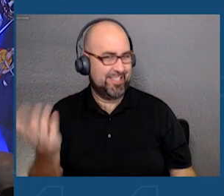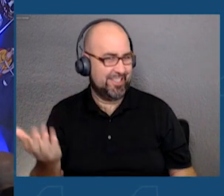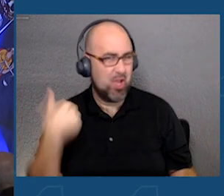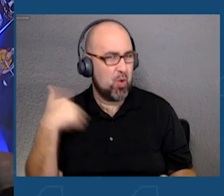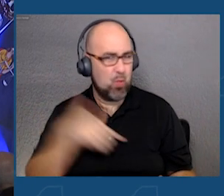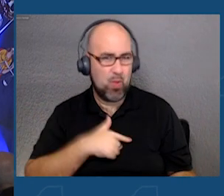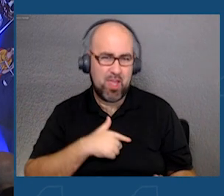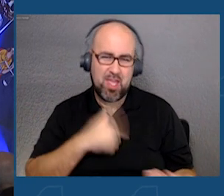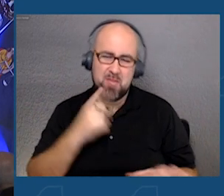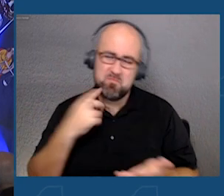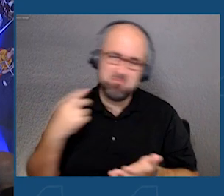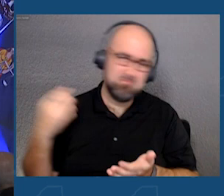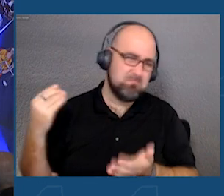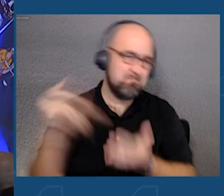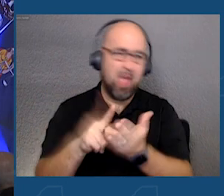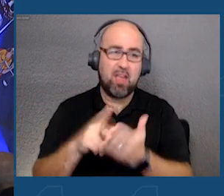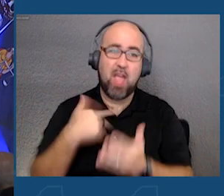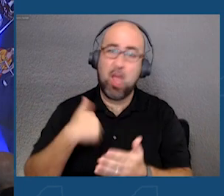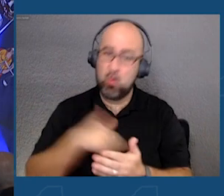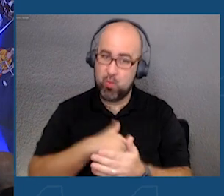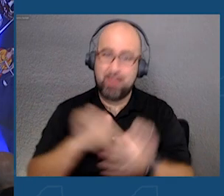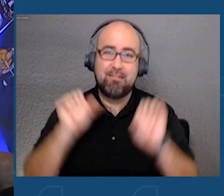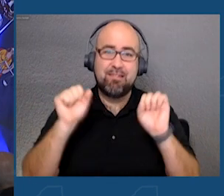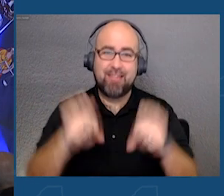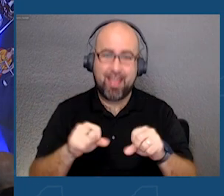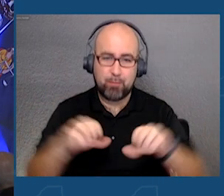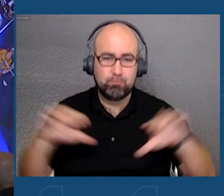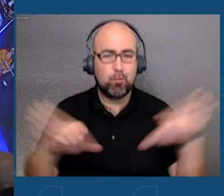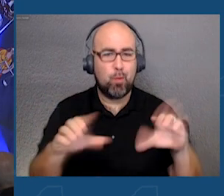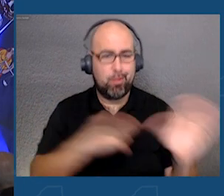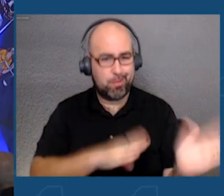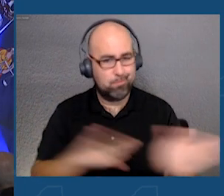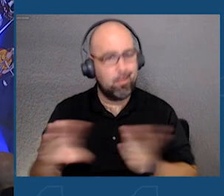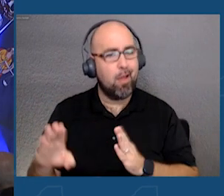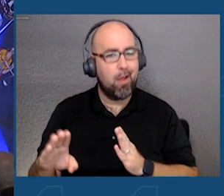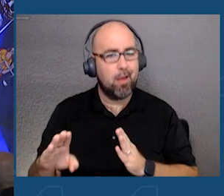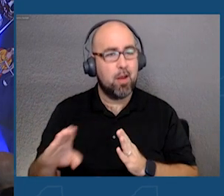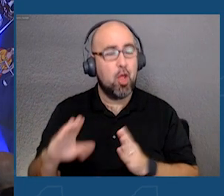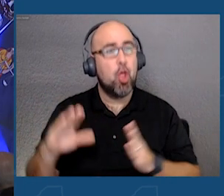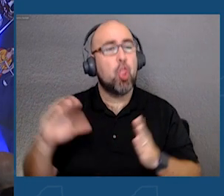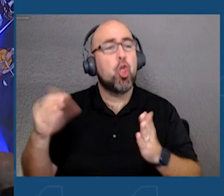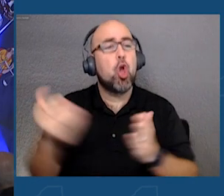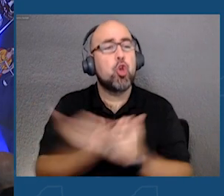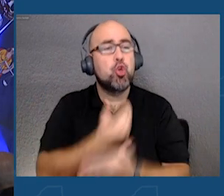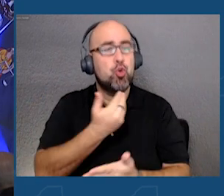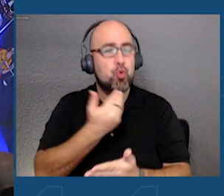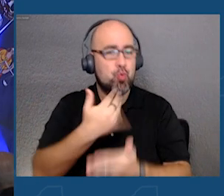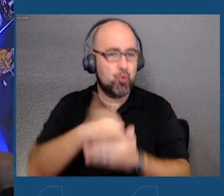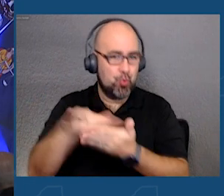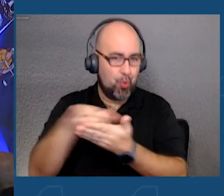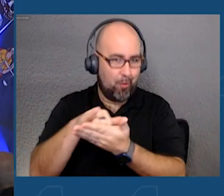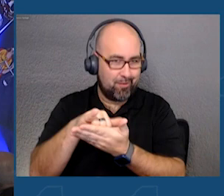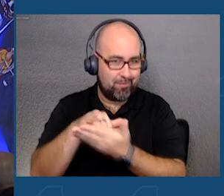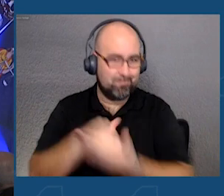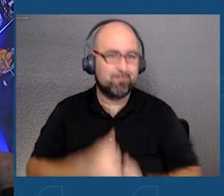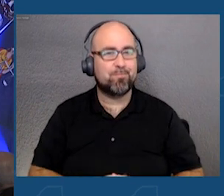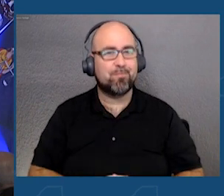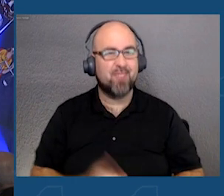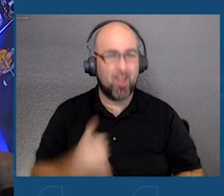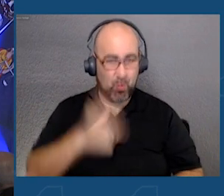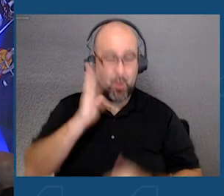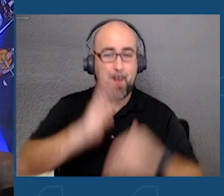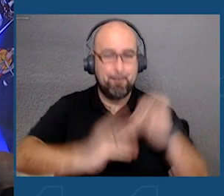can execute this plan. The new New York. We're going to build on our